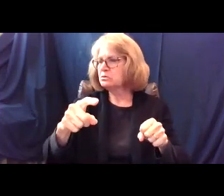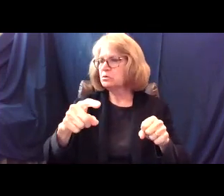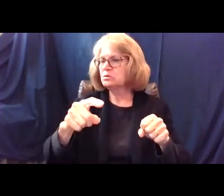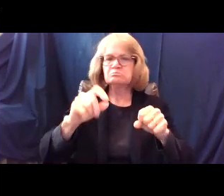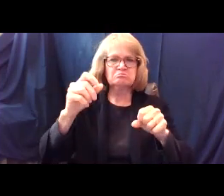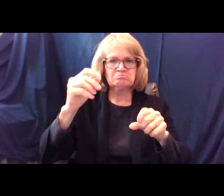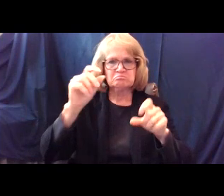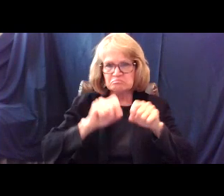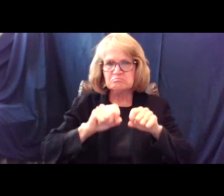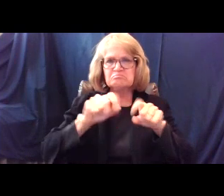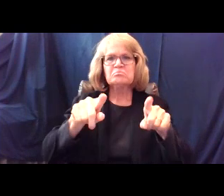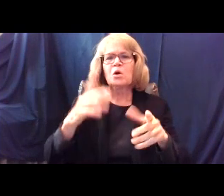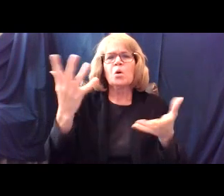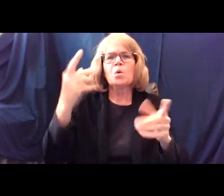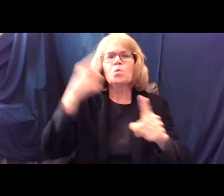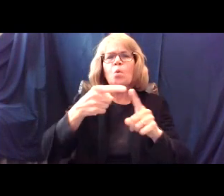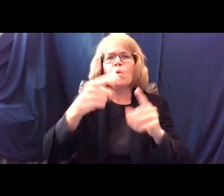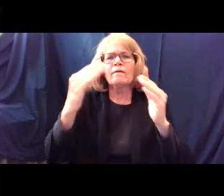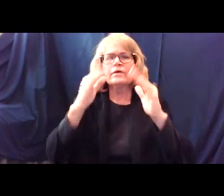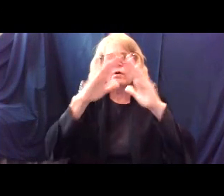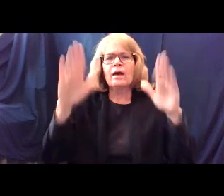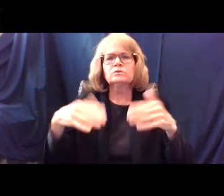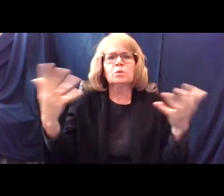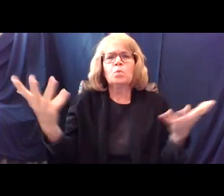fair housing is?